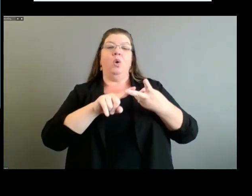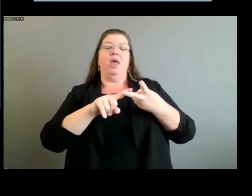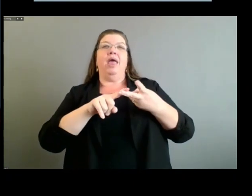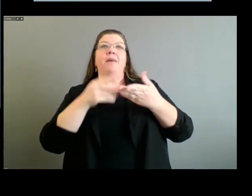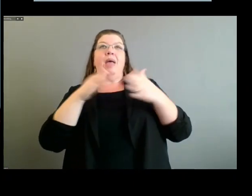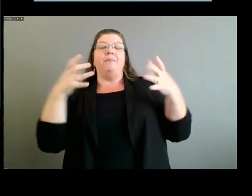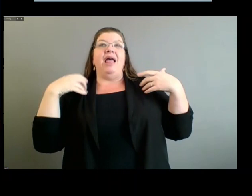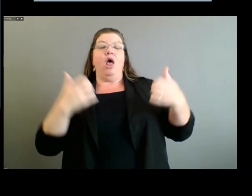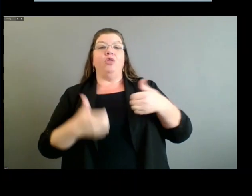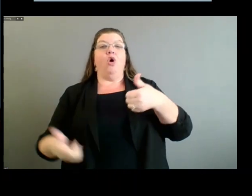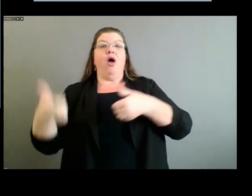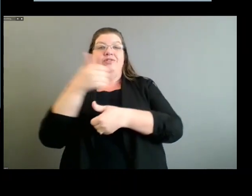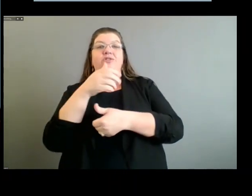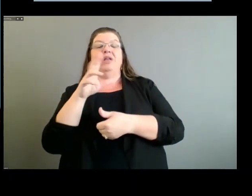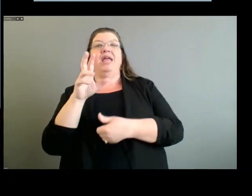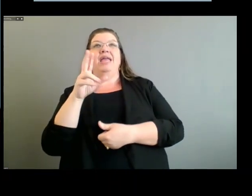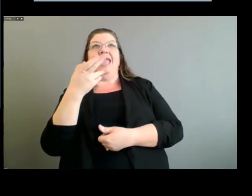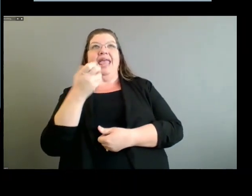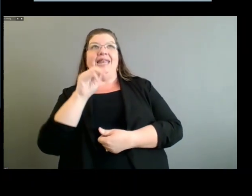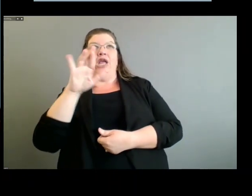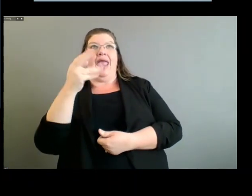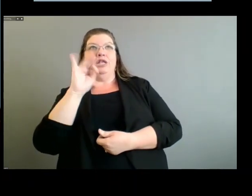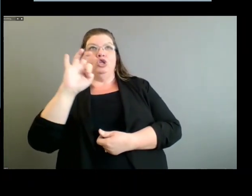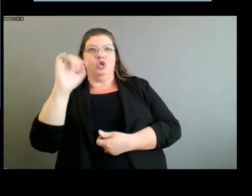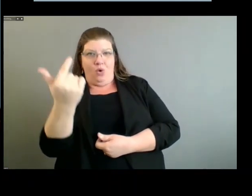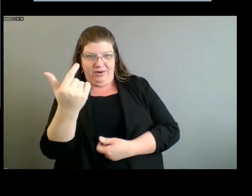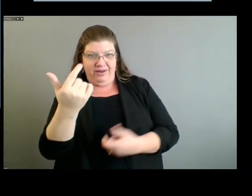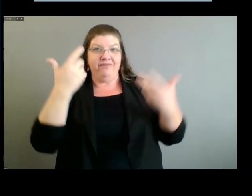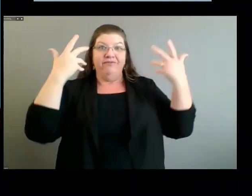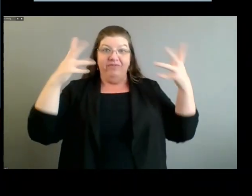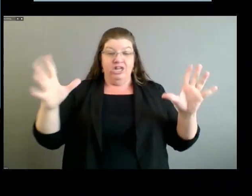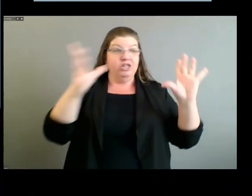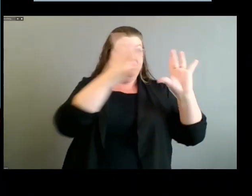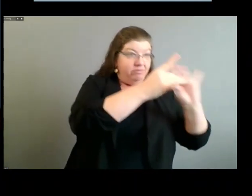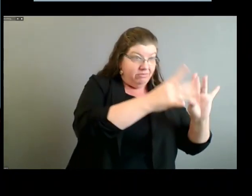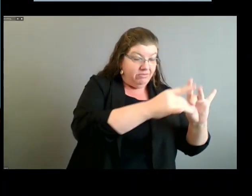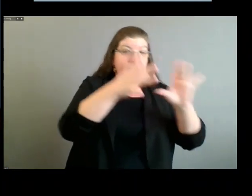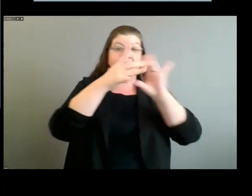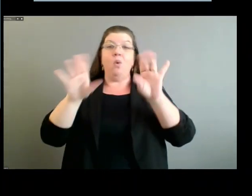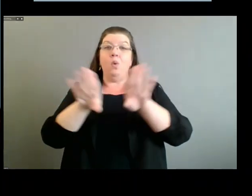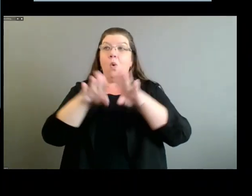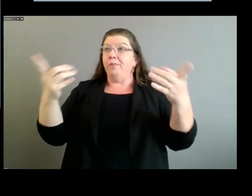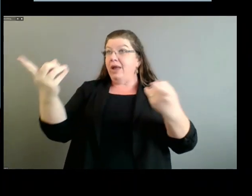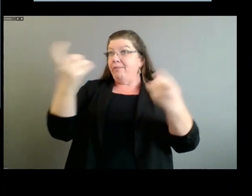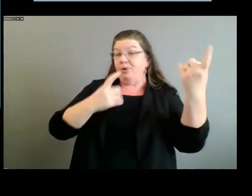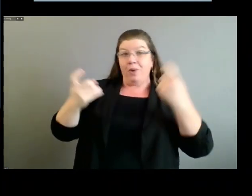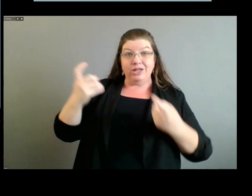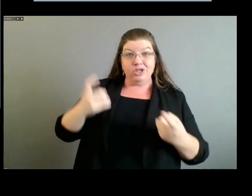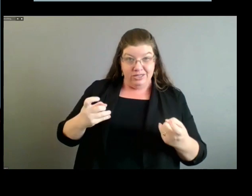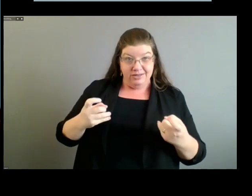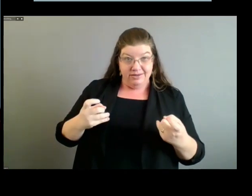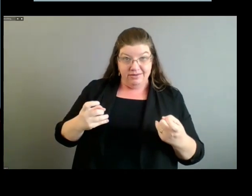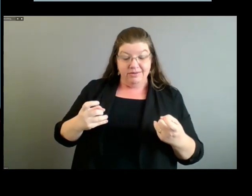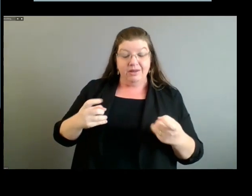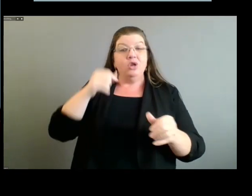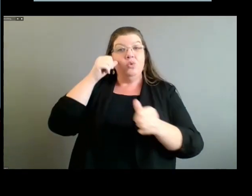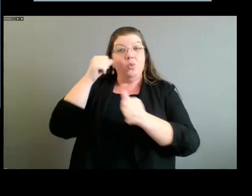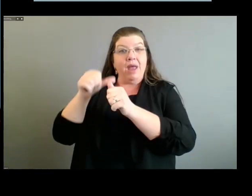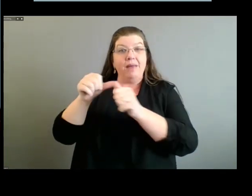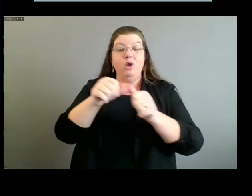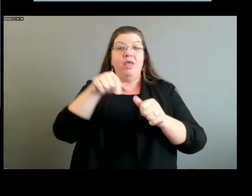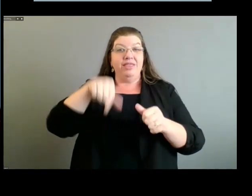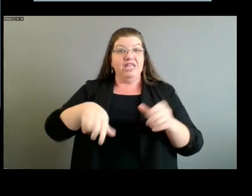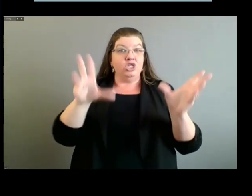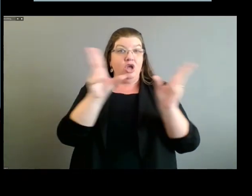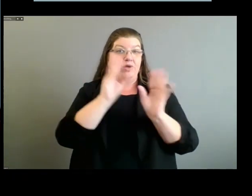health officer. Following their updates, we will open it up to questions from the news media. As a reminder, this press conference